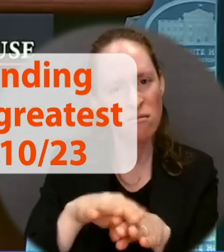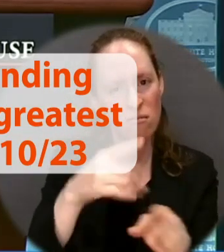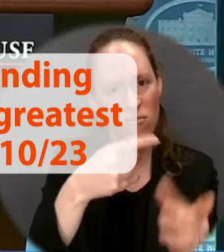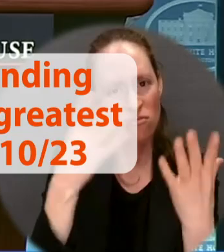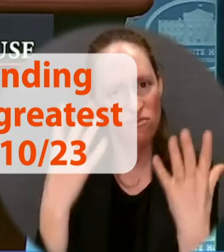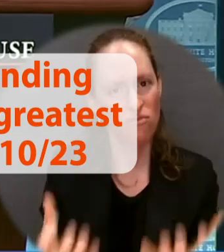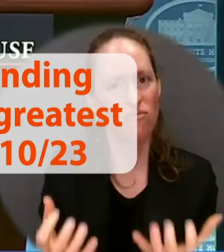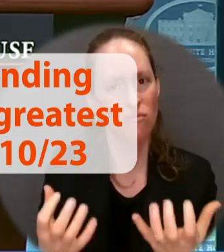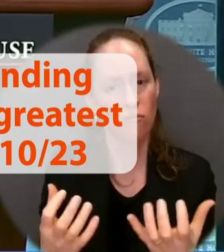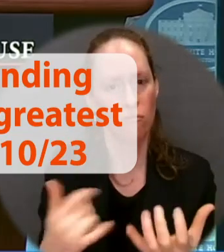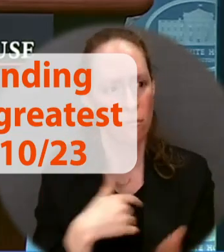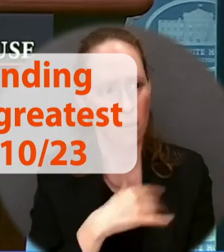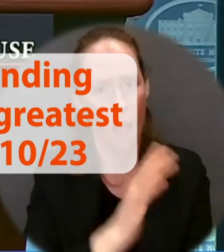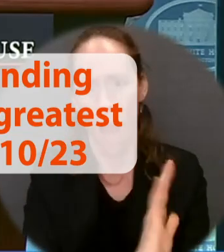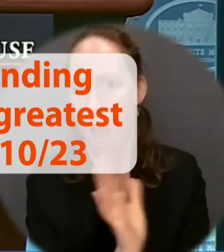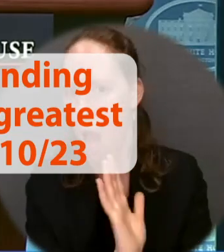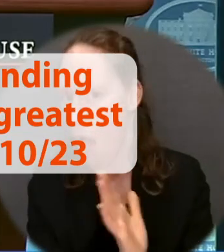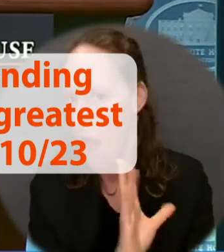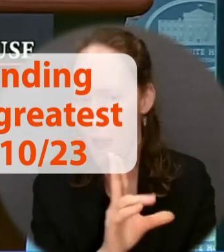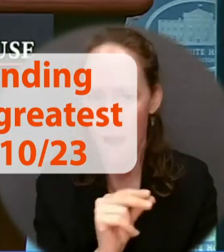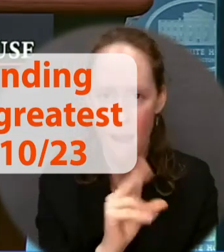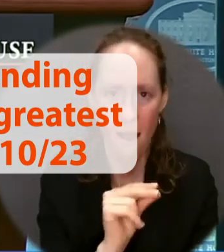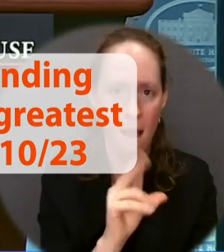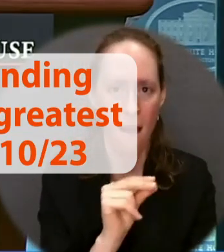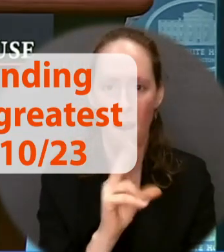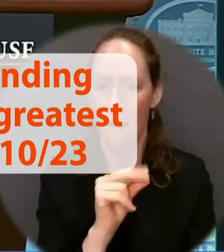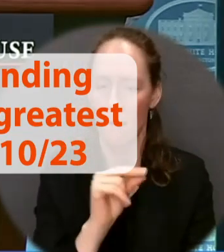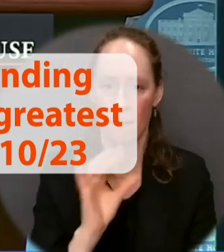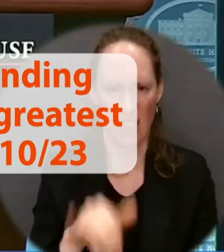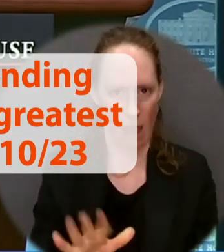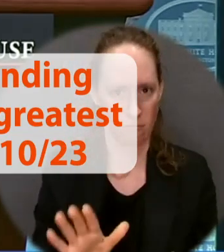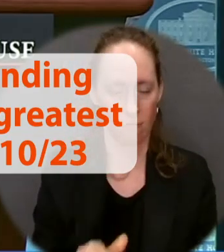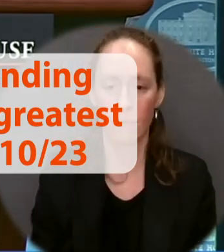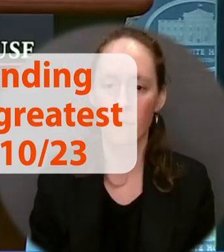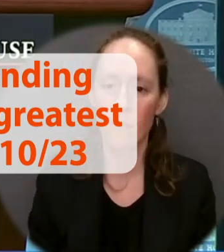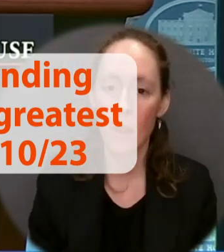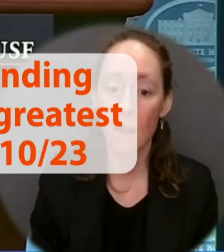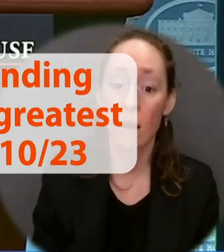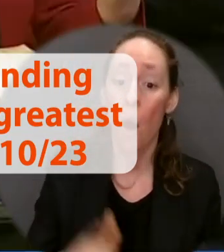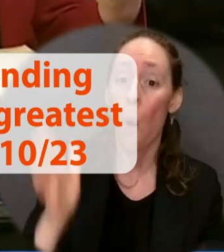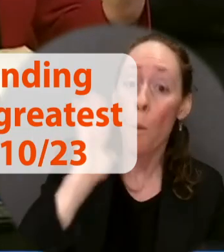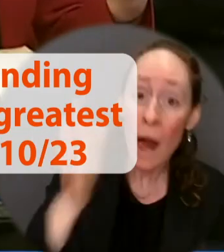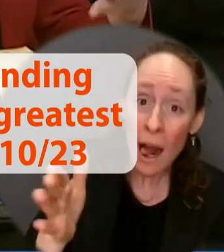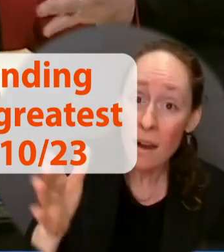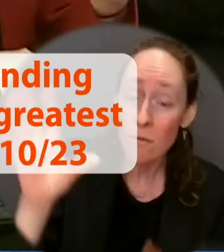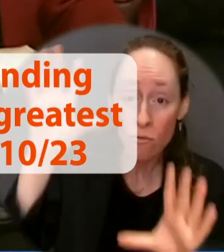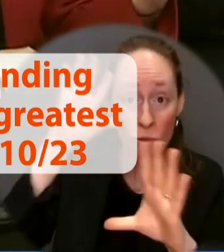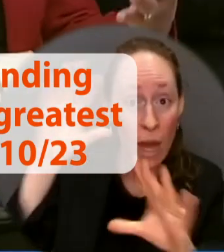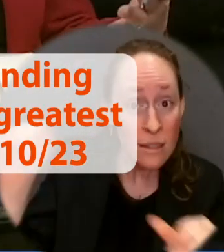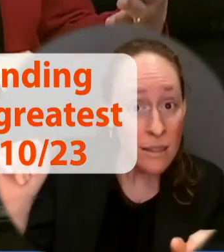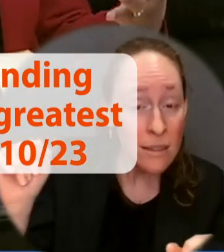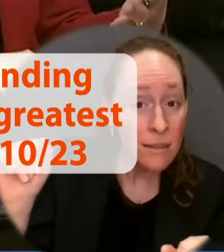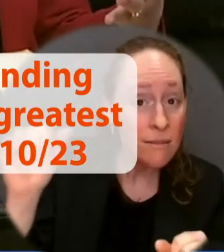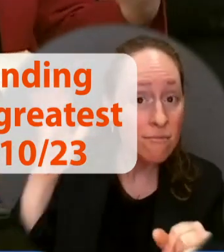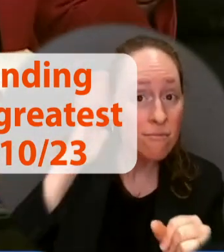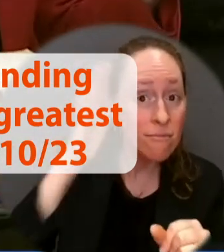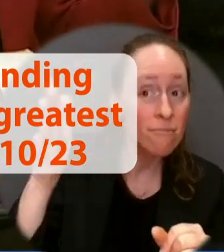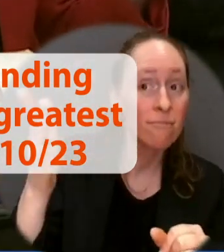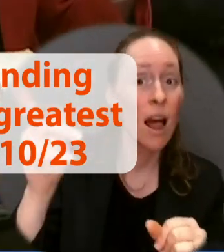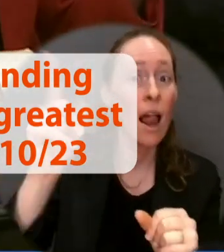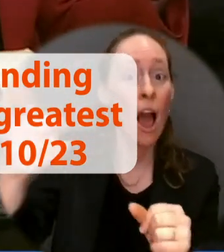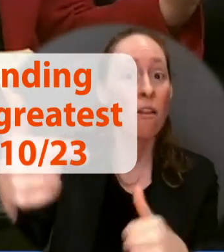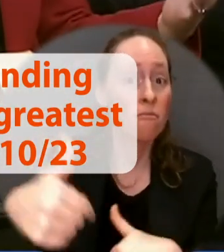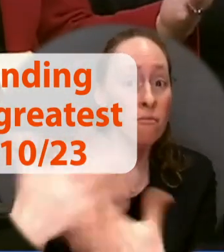is that is not on the table, not on his watch, and that's what this budget says. So will the president have a proposal in the future